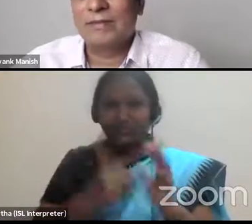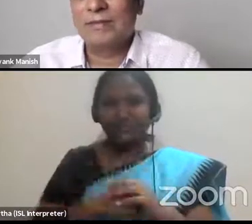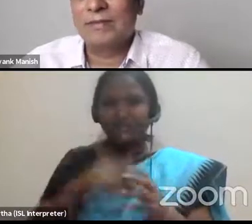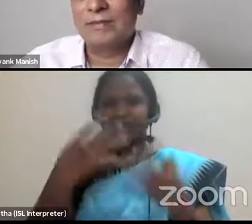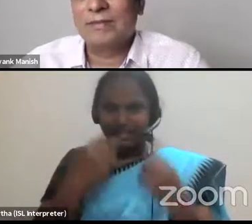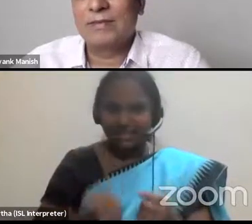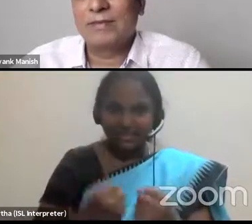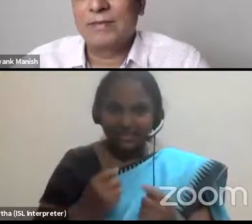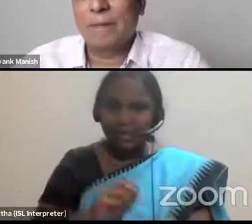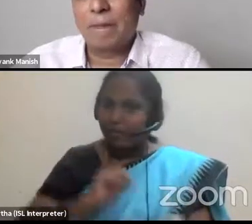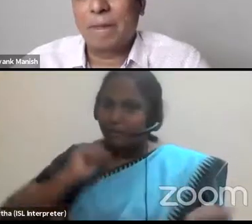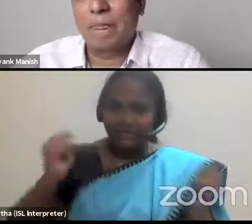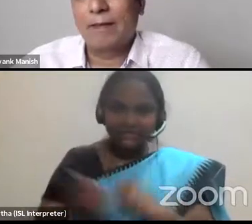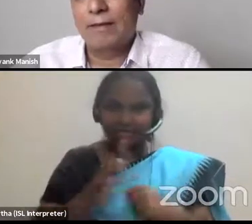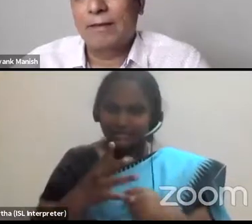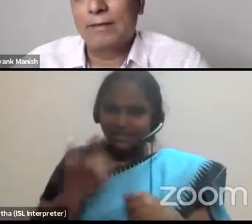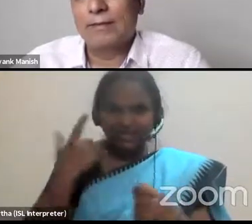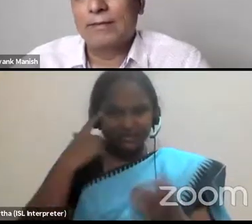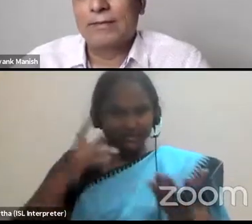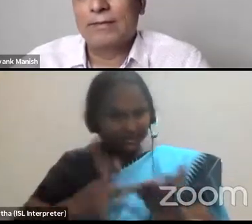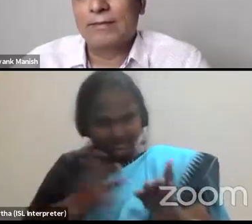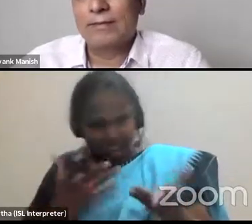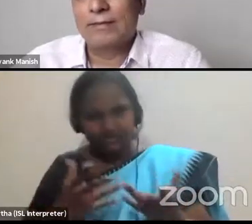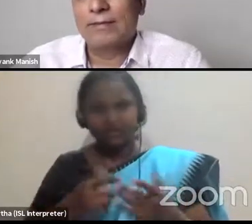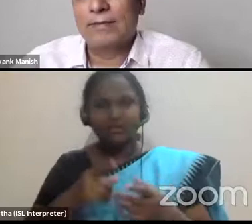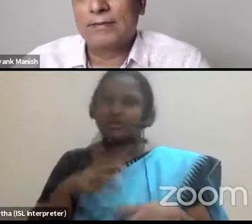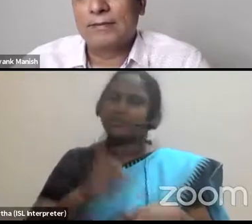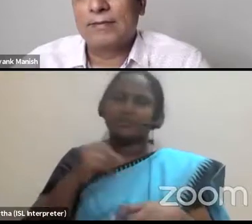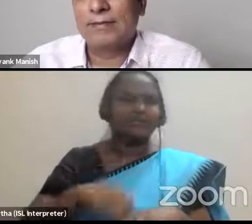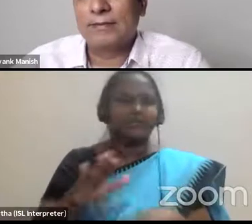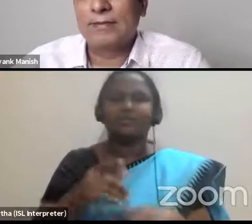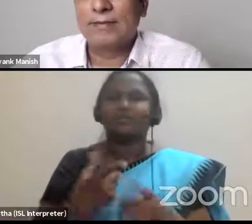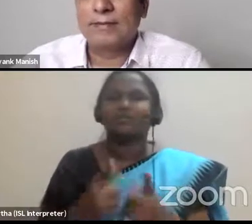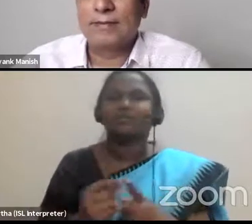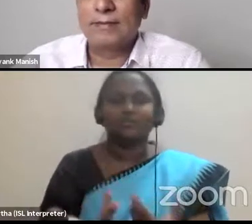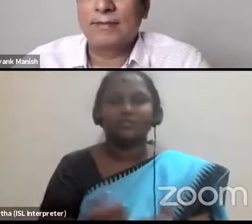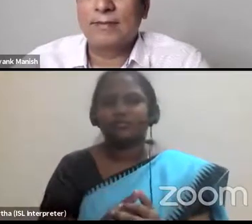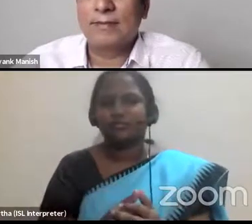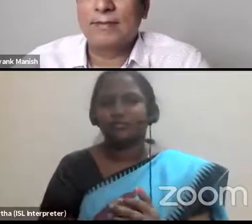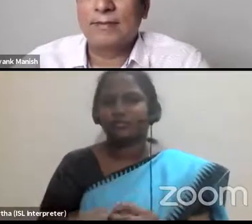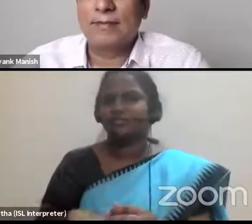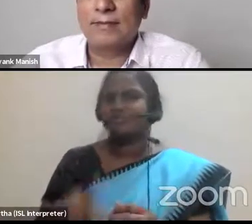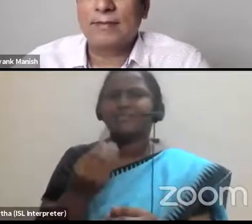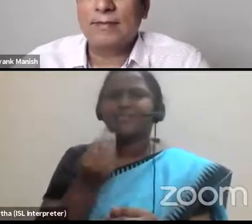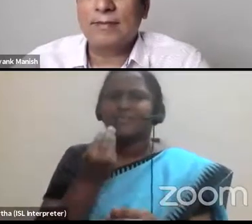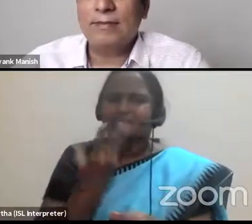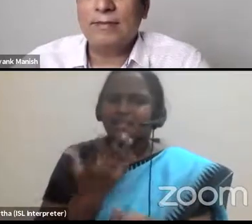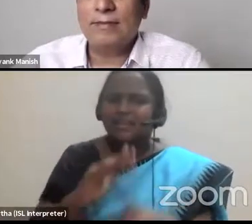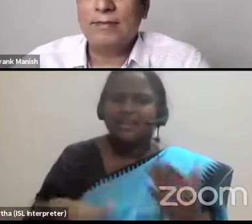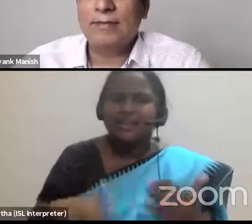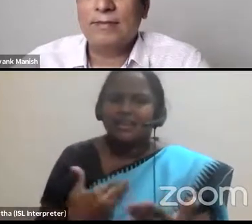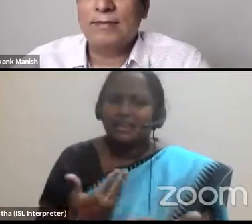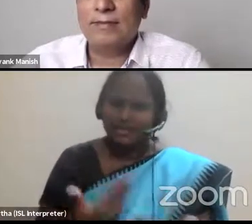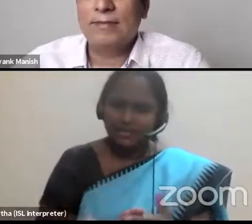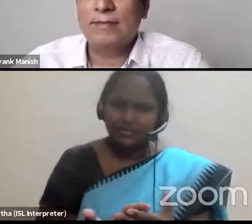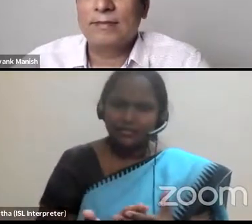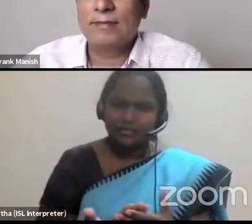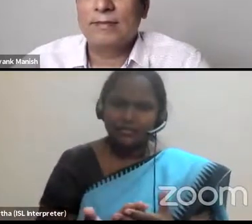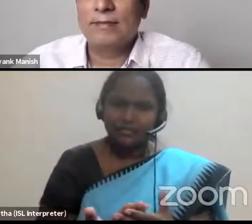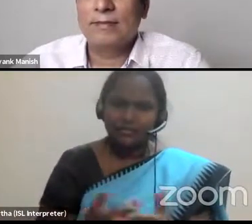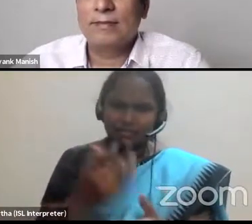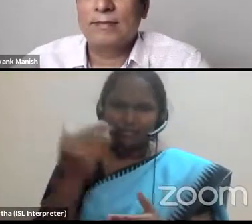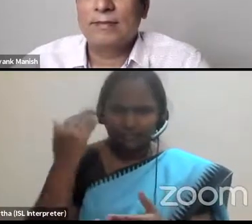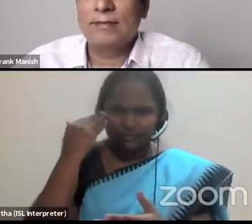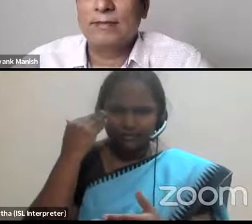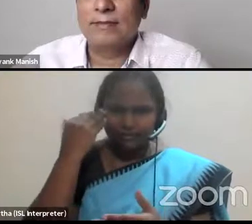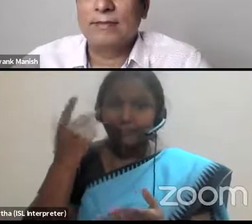don't embrace change, embrace technology, obviously you'll get up and dead. And it's not just about the in